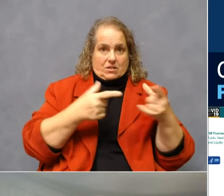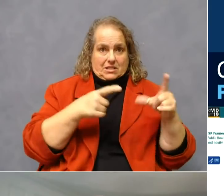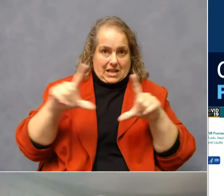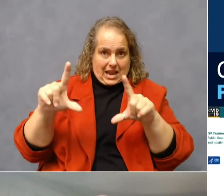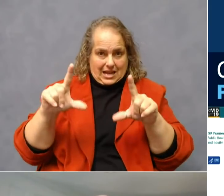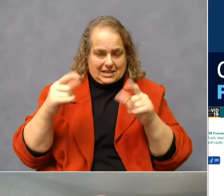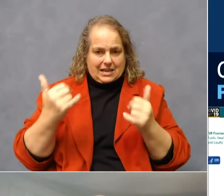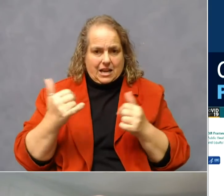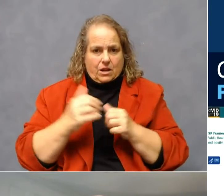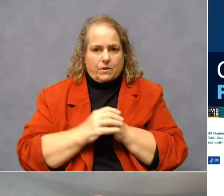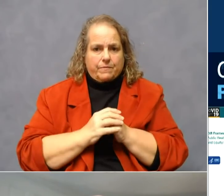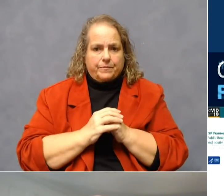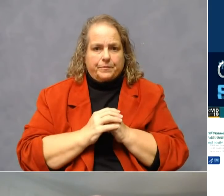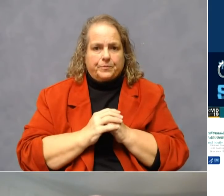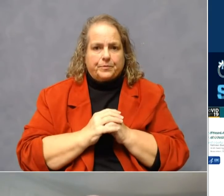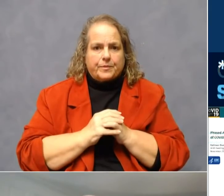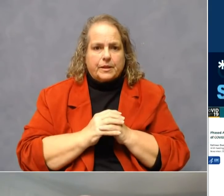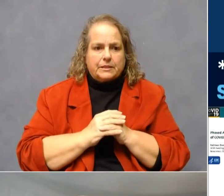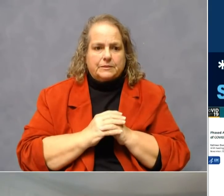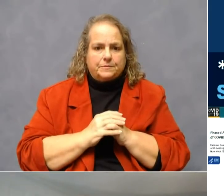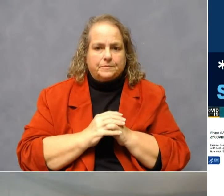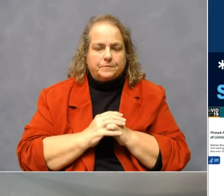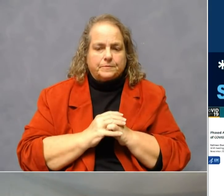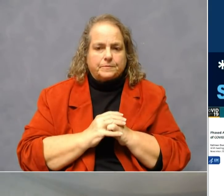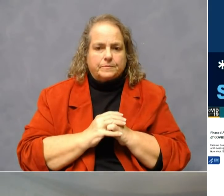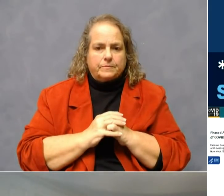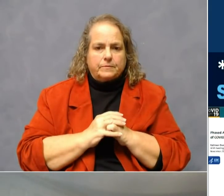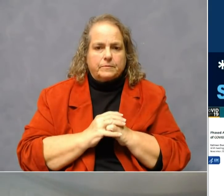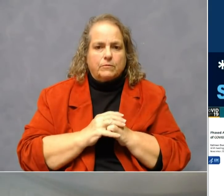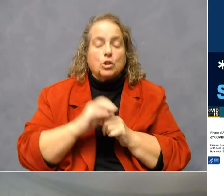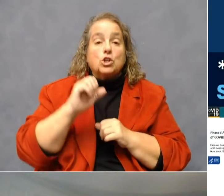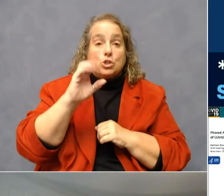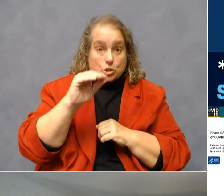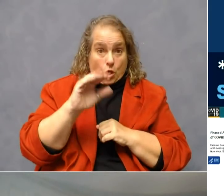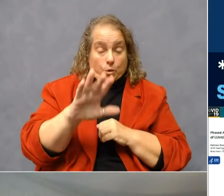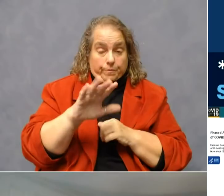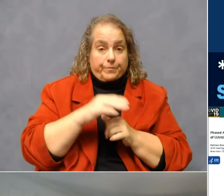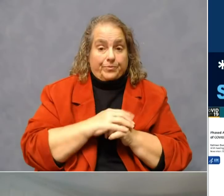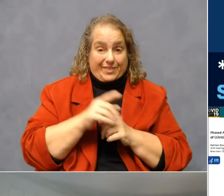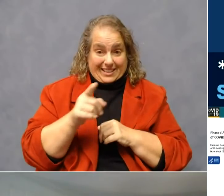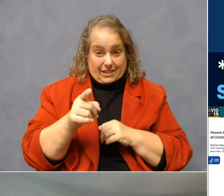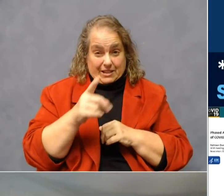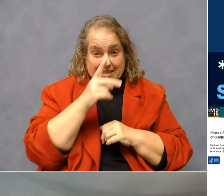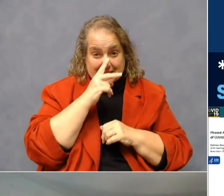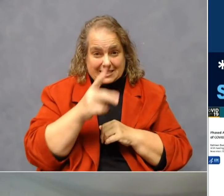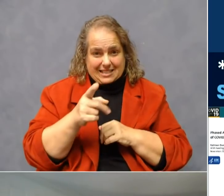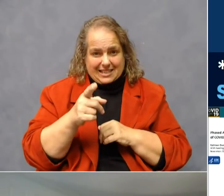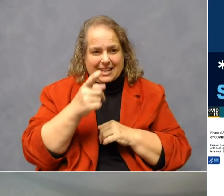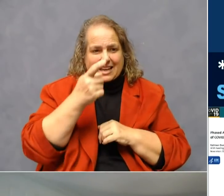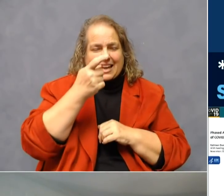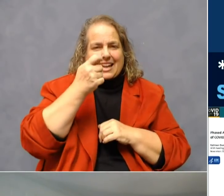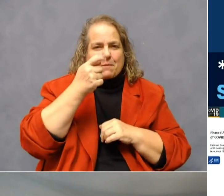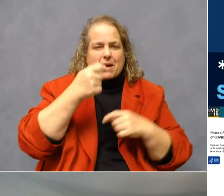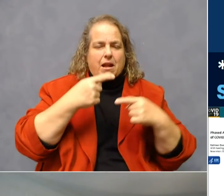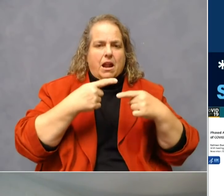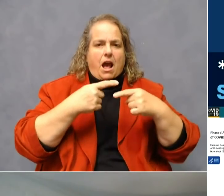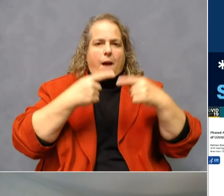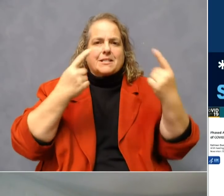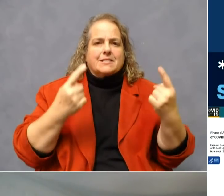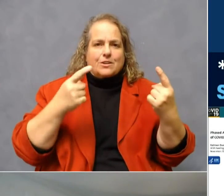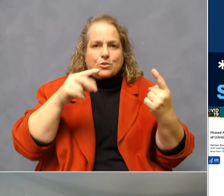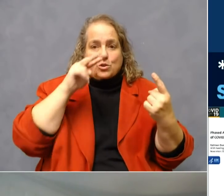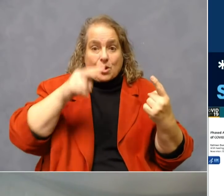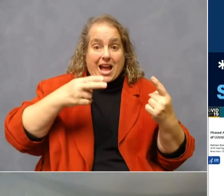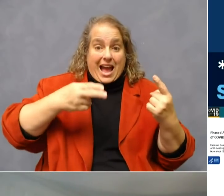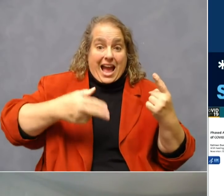Next slide, James. I'm sorry. So this is a little backwards when you look at this because the highest priority is at the bottom